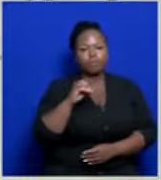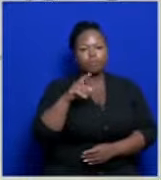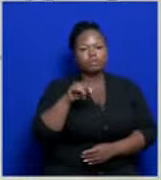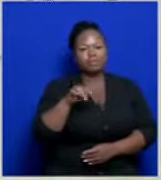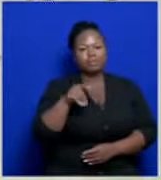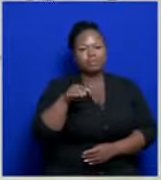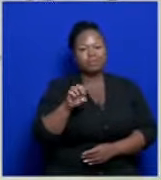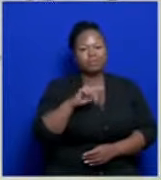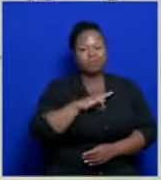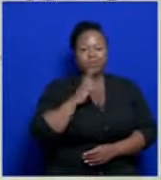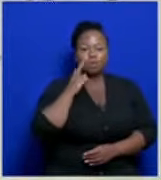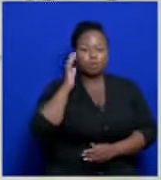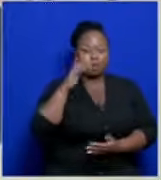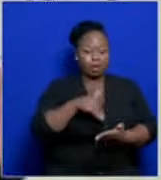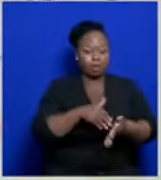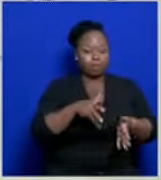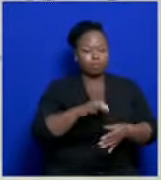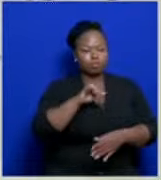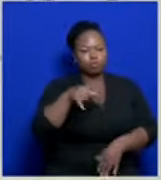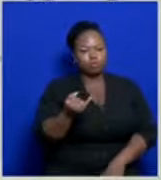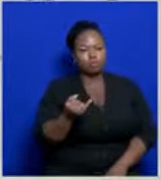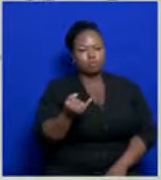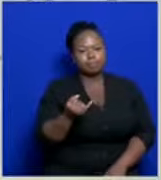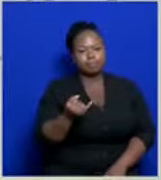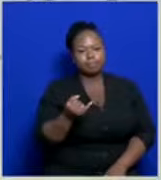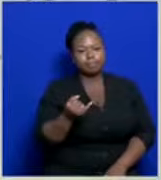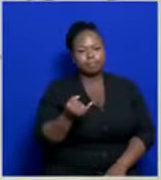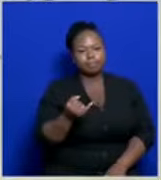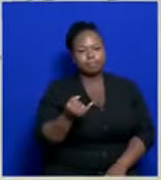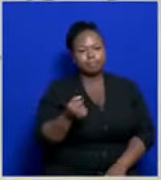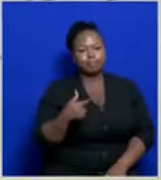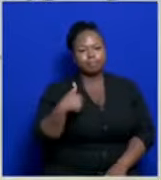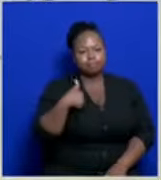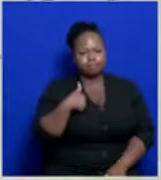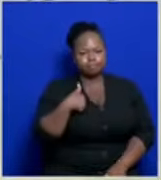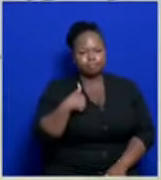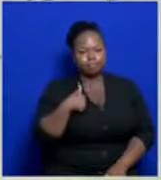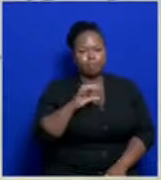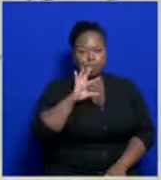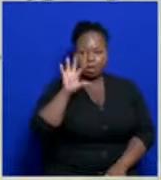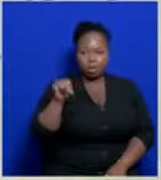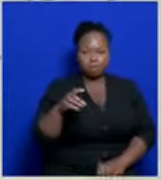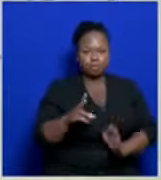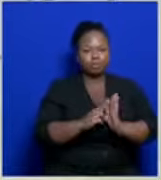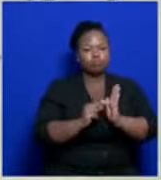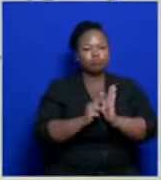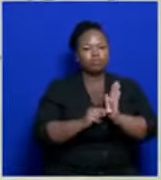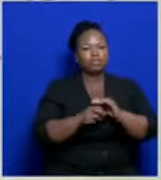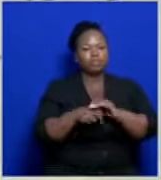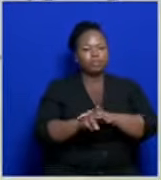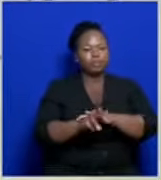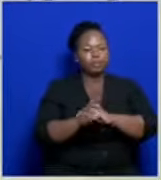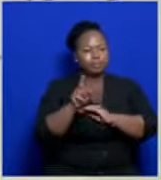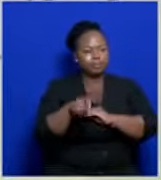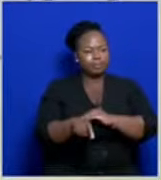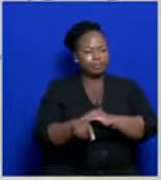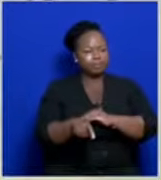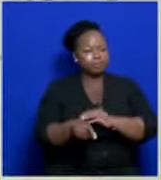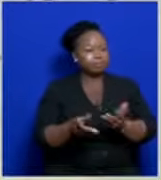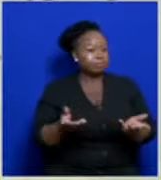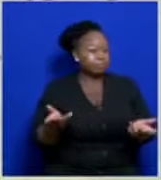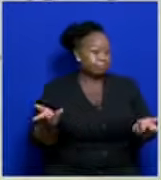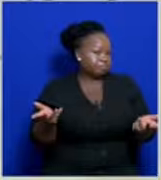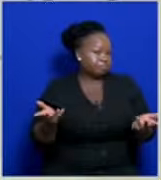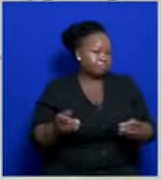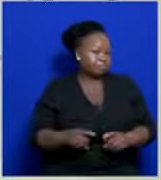Johannesburg, I will ask her to download that video footage for you. But I further